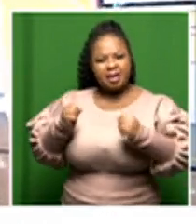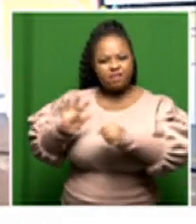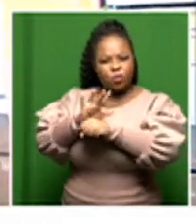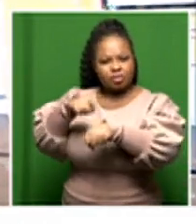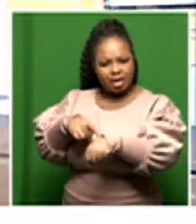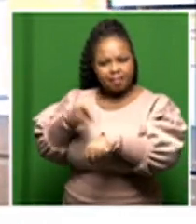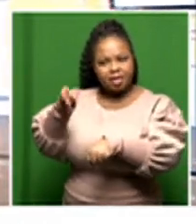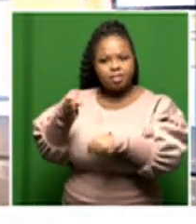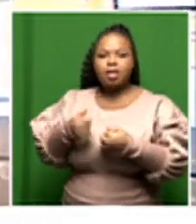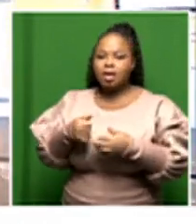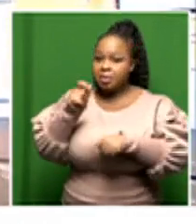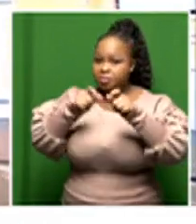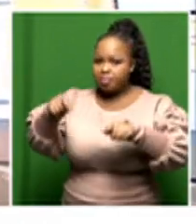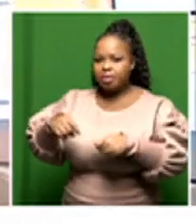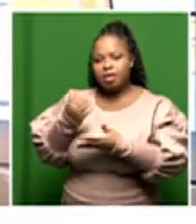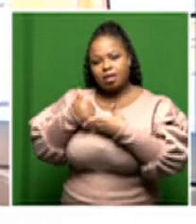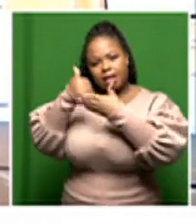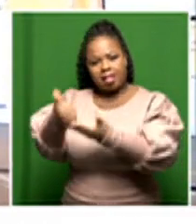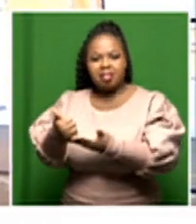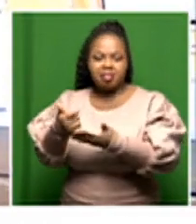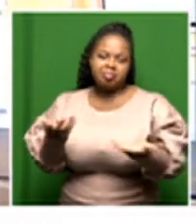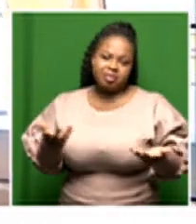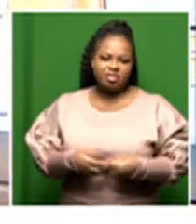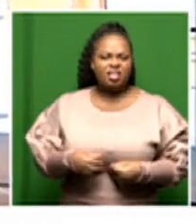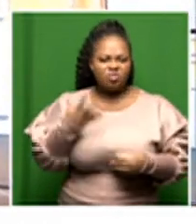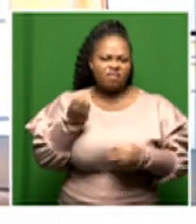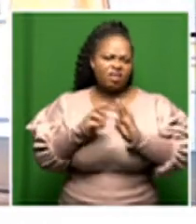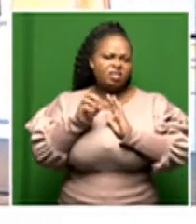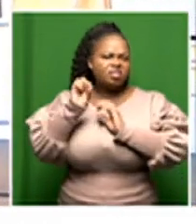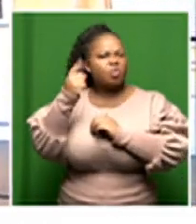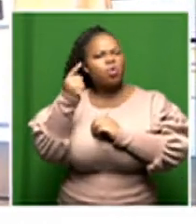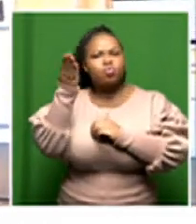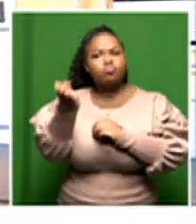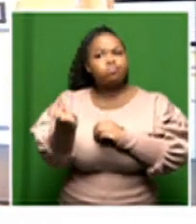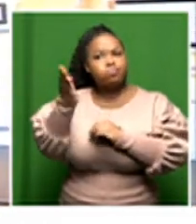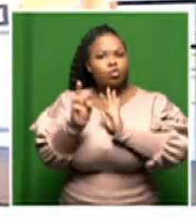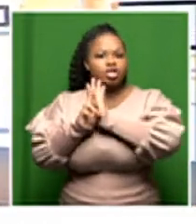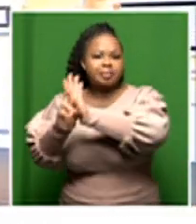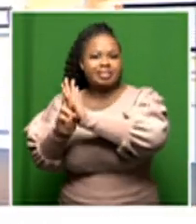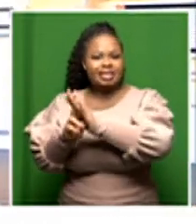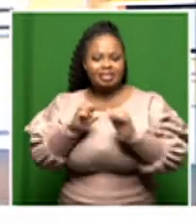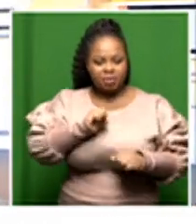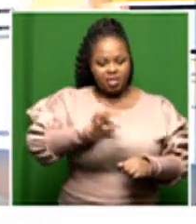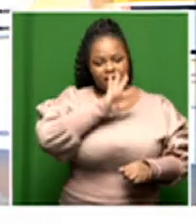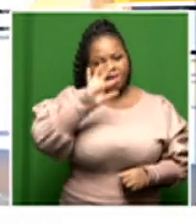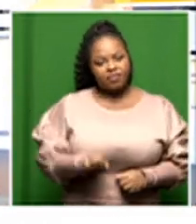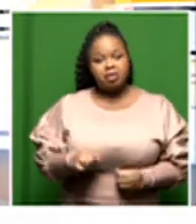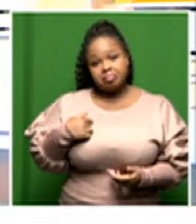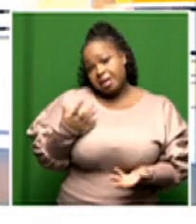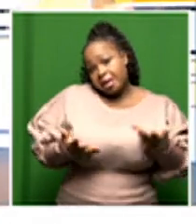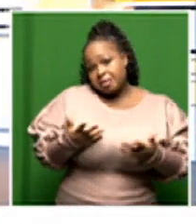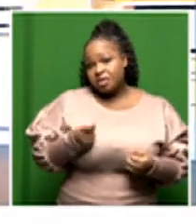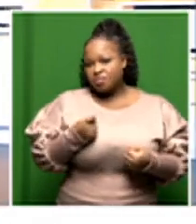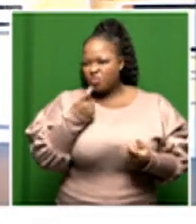an embassy or a consulate in another city. You will have a representative somewhere that can help with that. So that may be